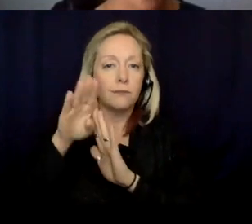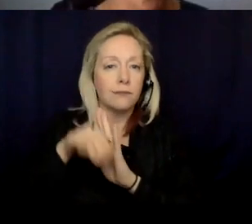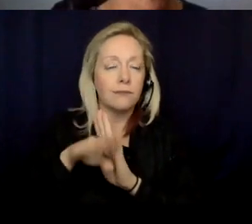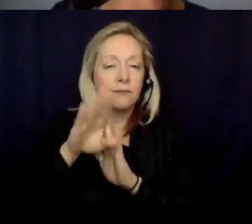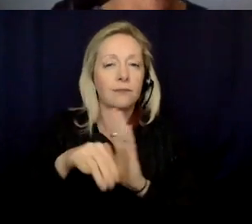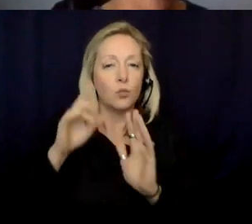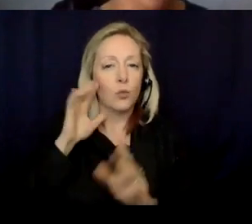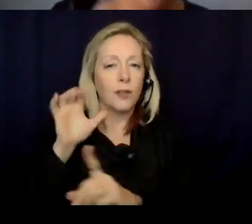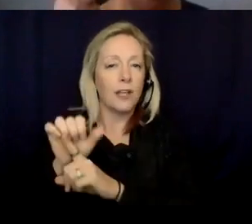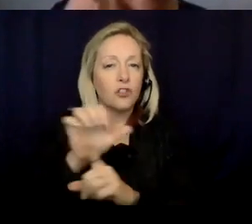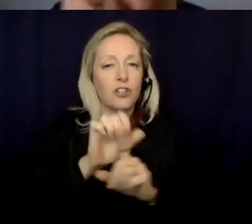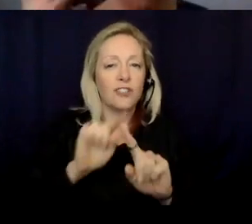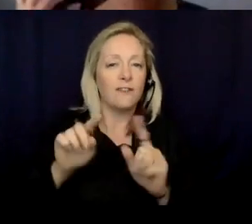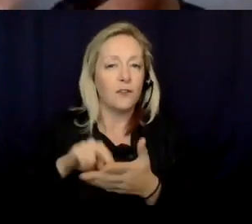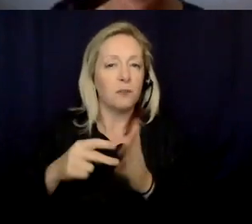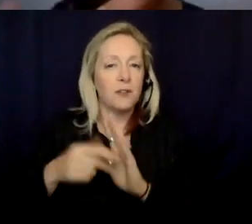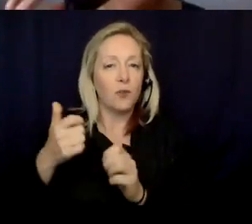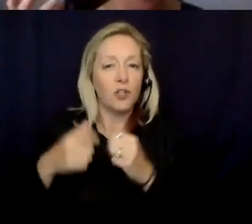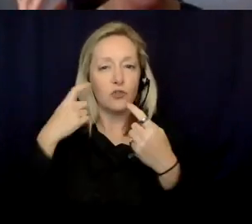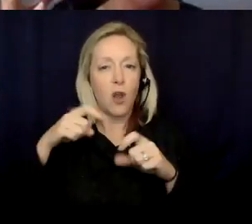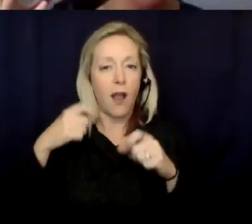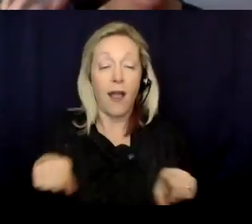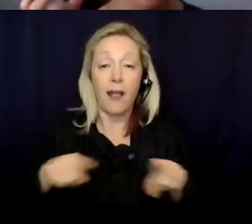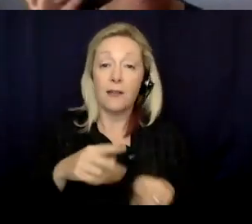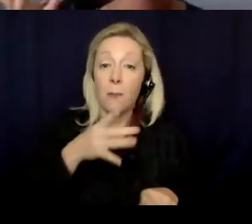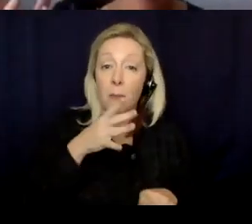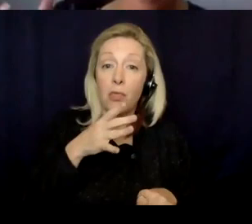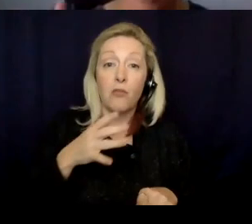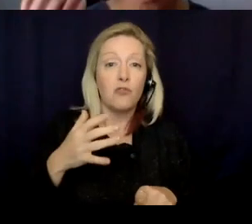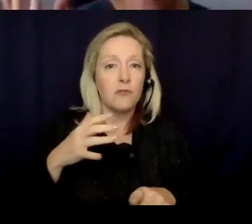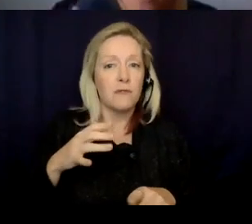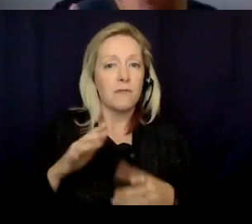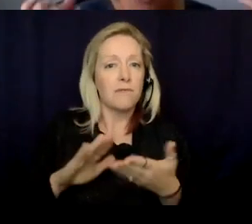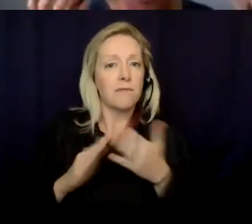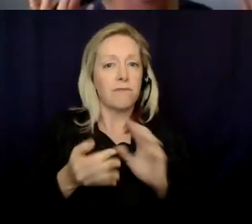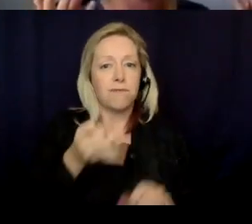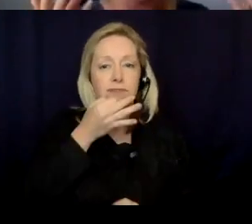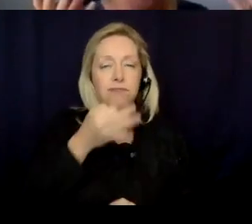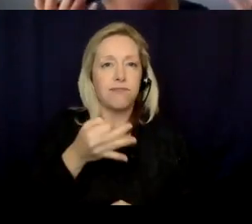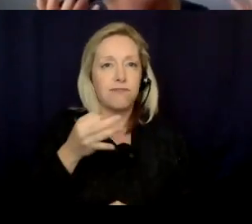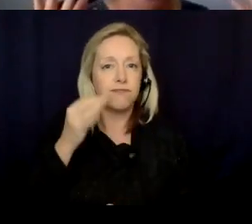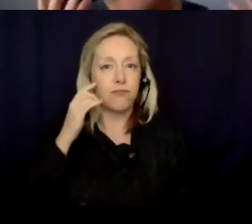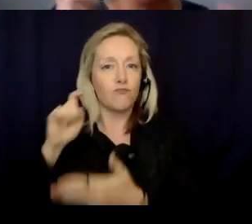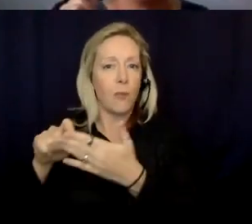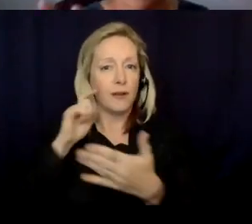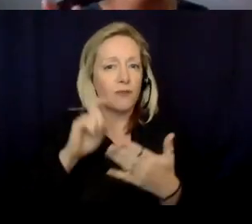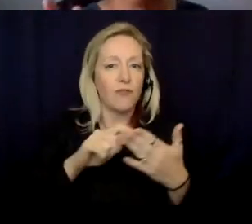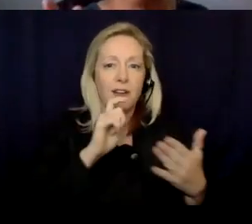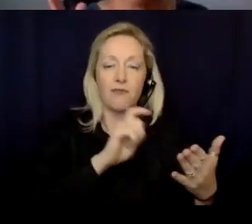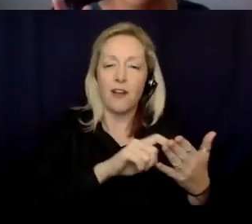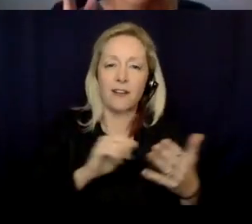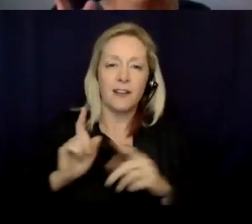happening. Whereas we start as mamas and all, we start collecting, oh, wow,